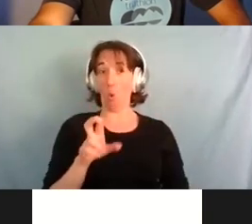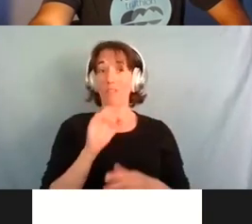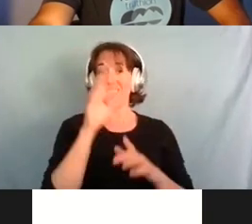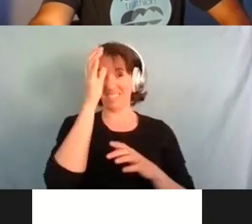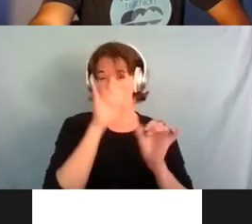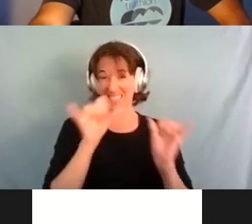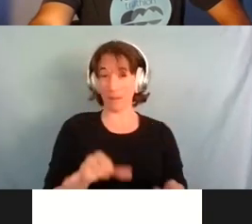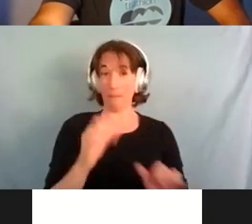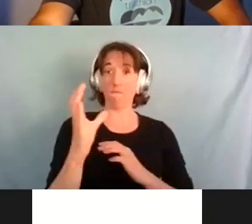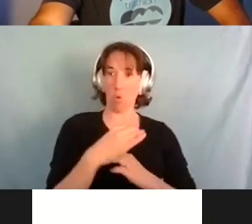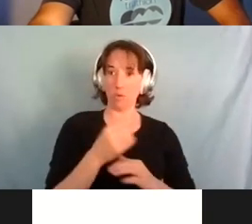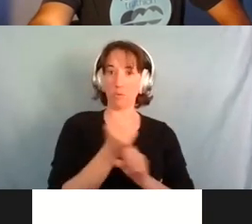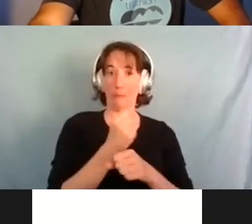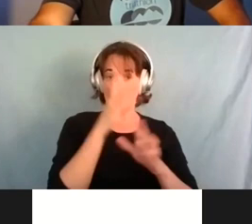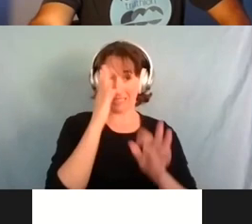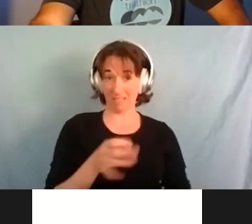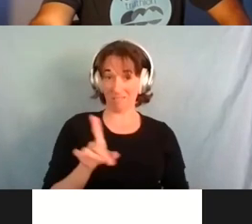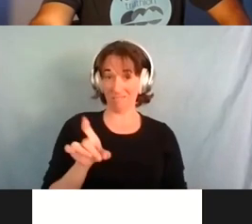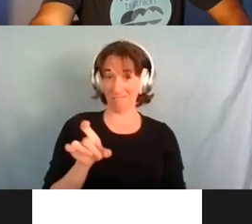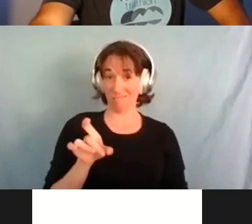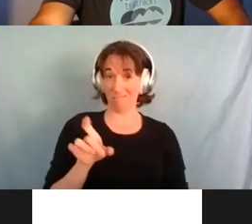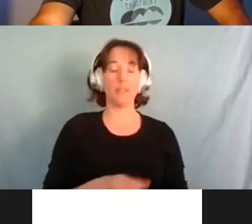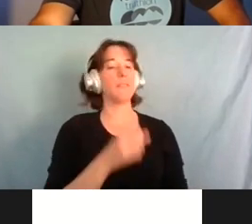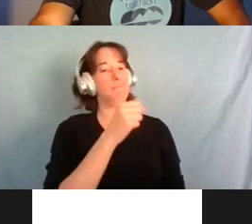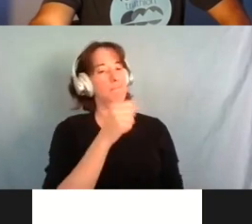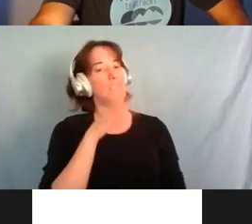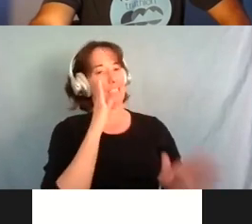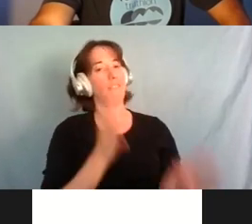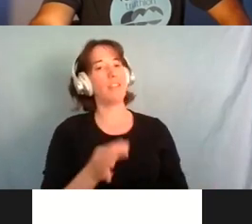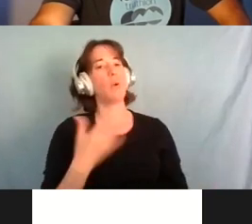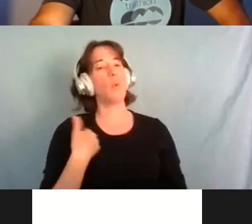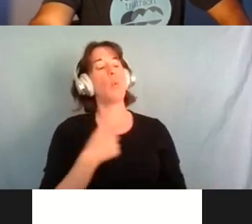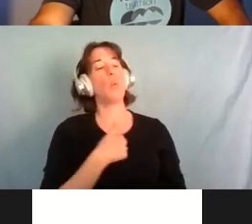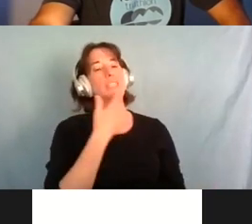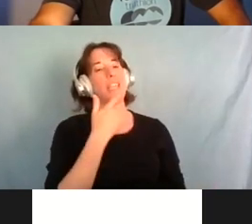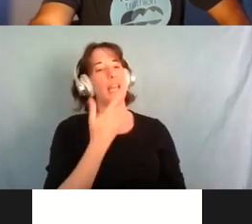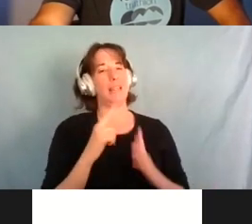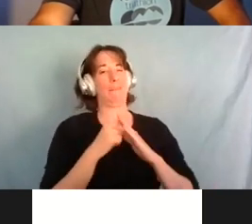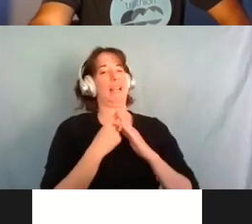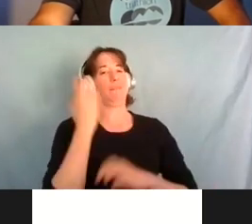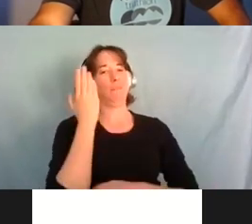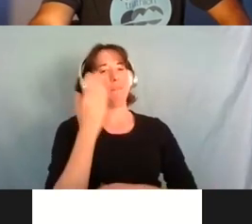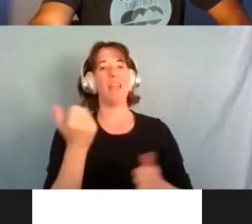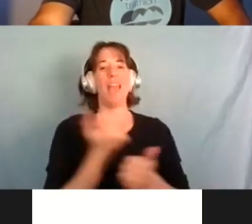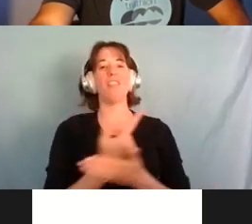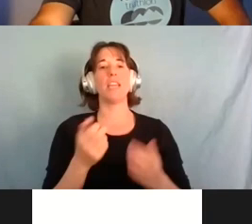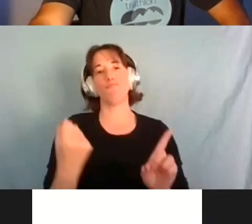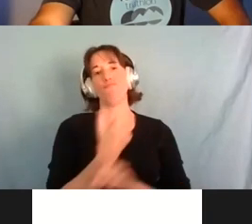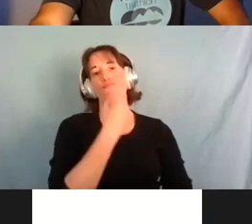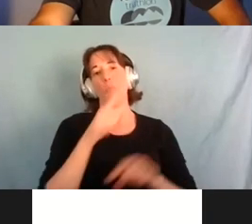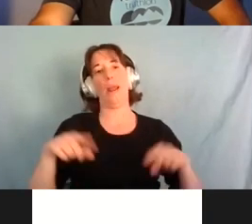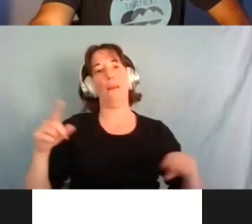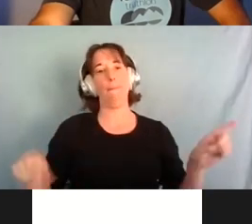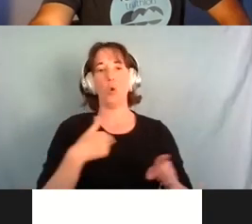like we said in the beginning, everything is randomized. So you're basically taking random actions. So it may end up that you